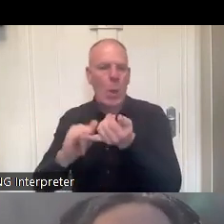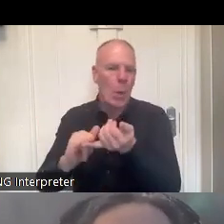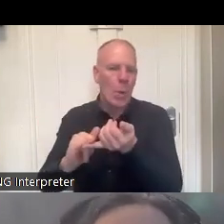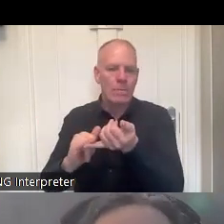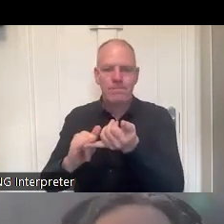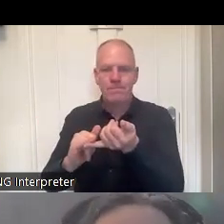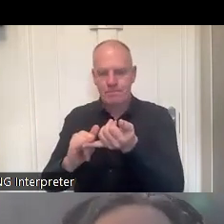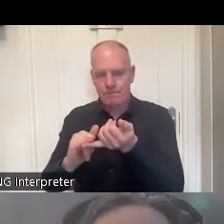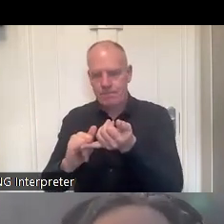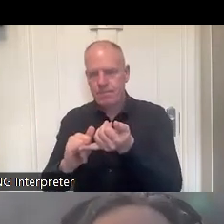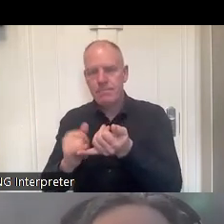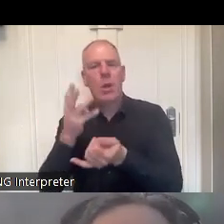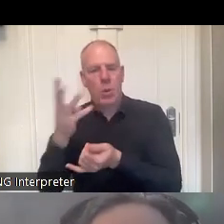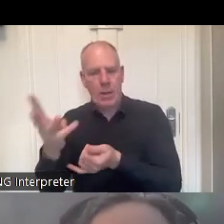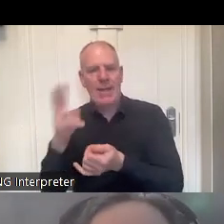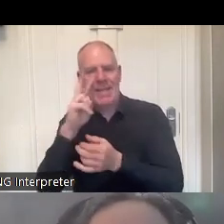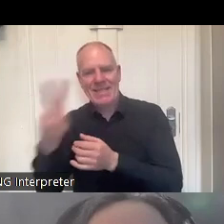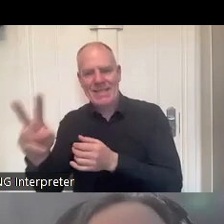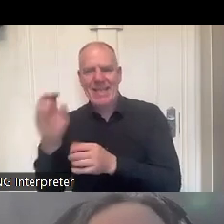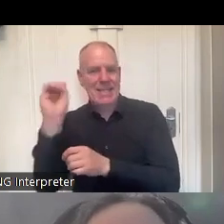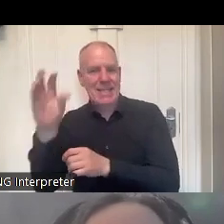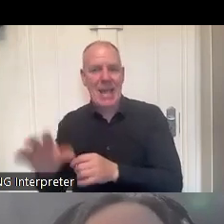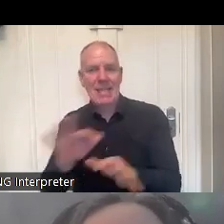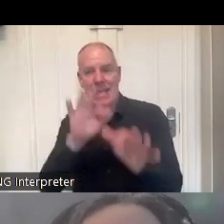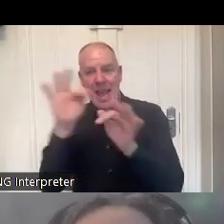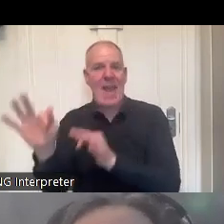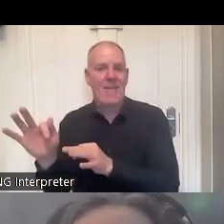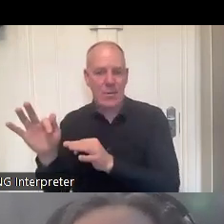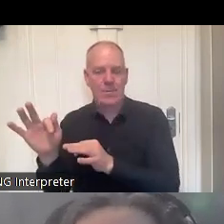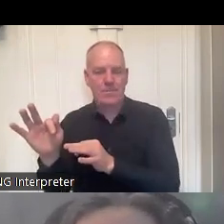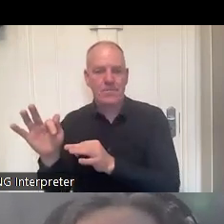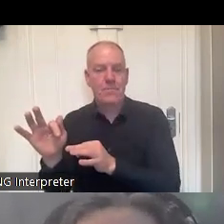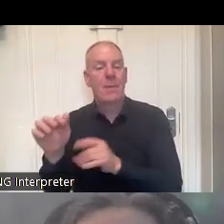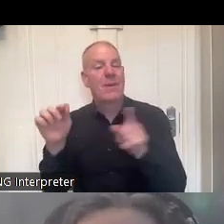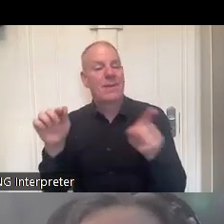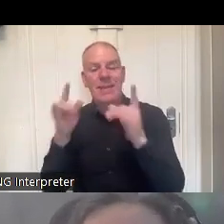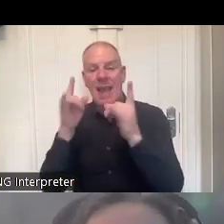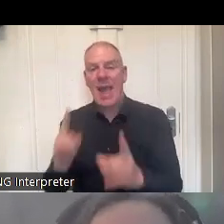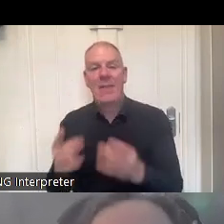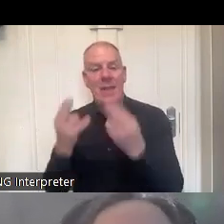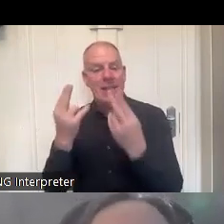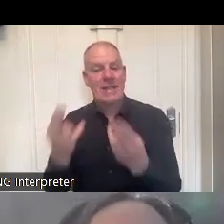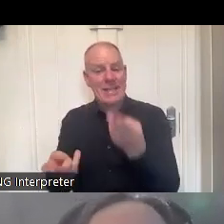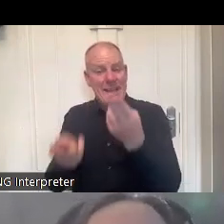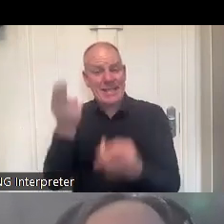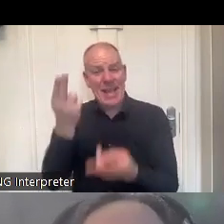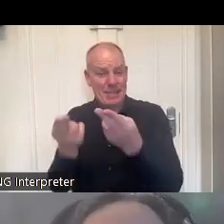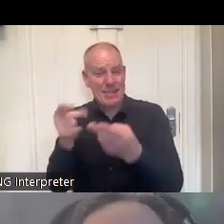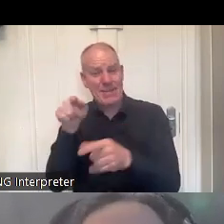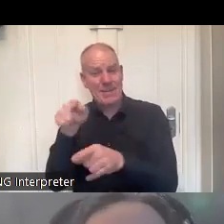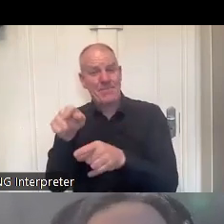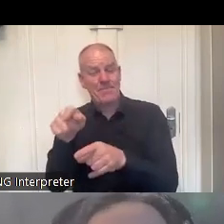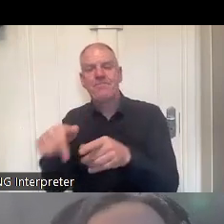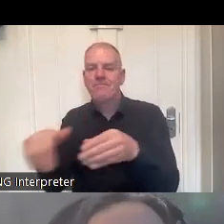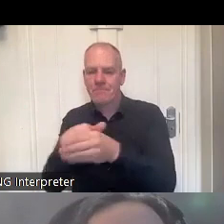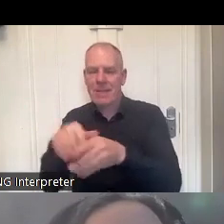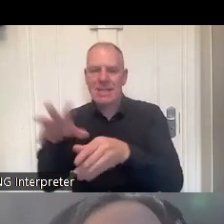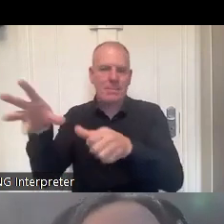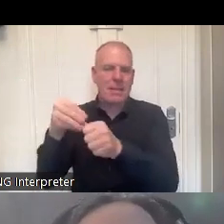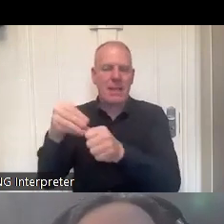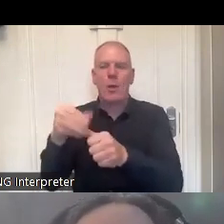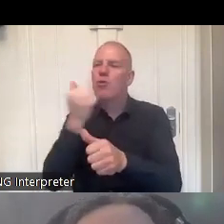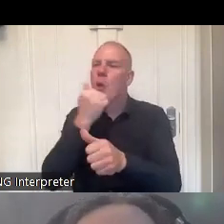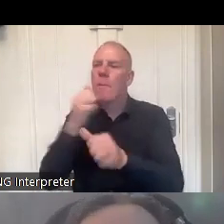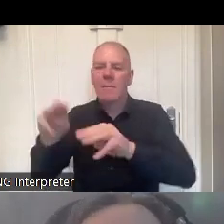who, but you will have access to these slides. But essentially, health needs assessment covers a defined population. That can